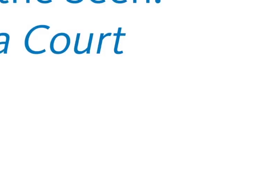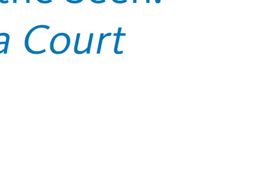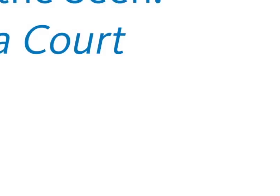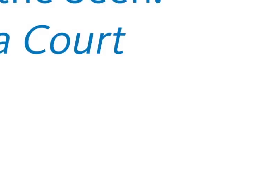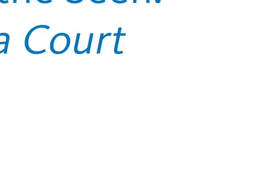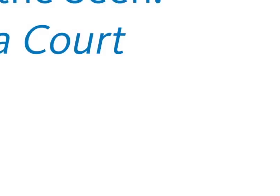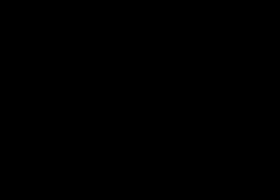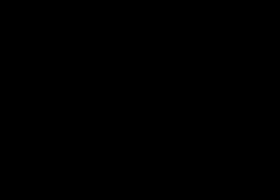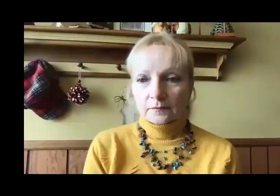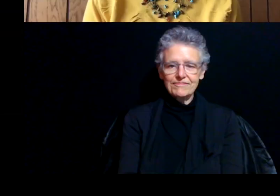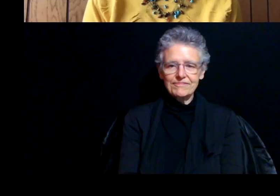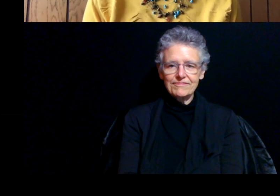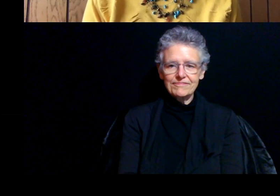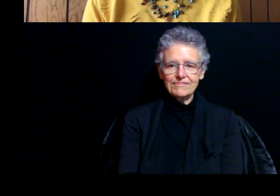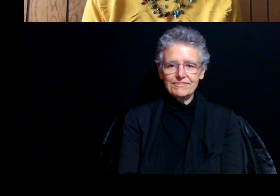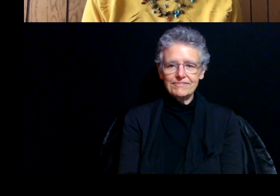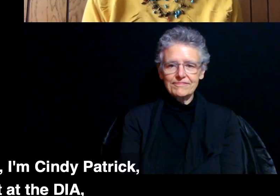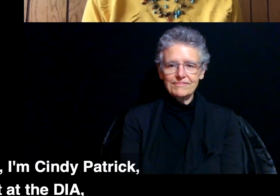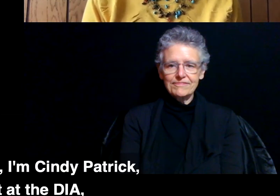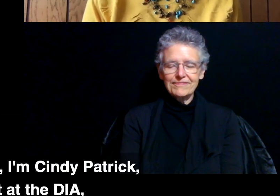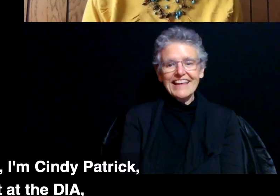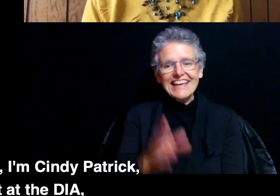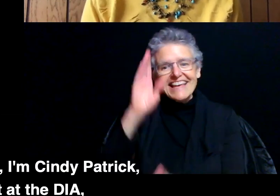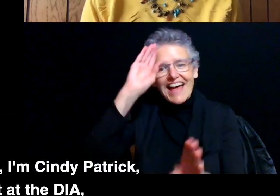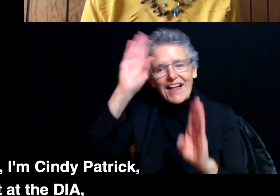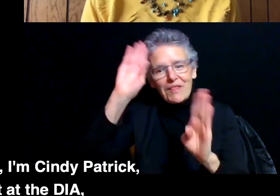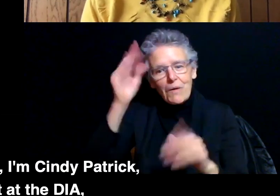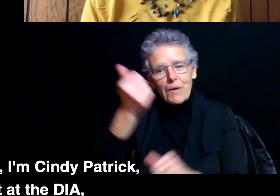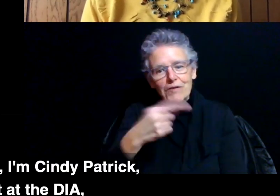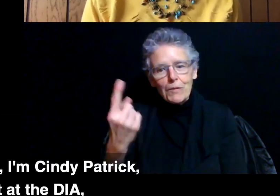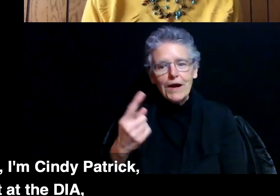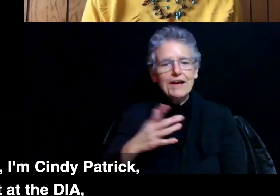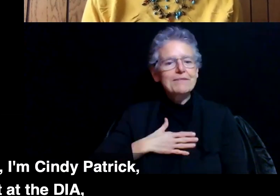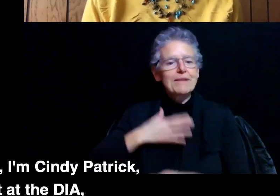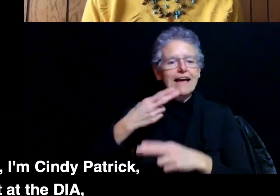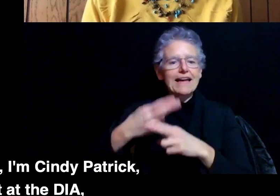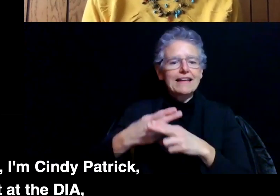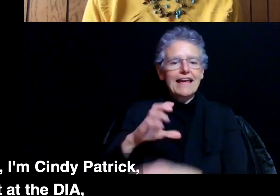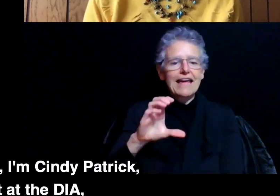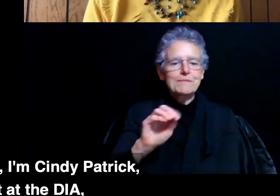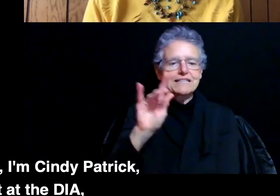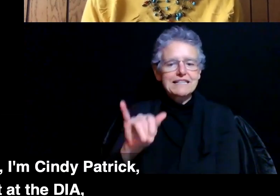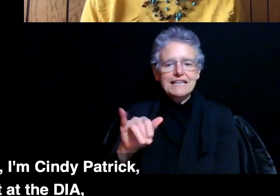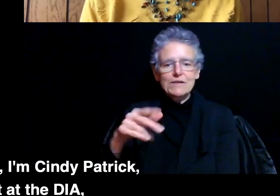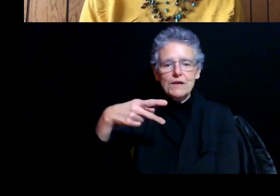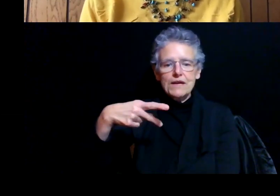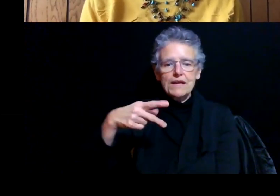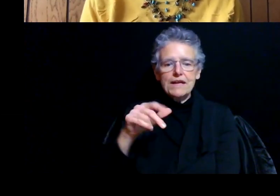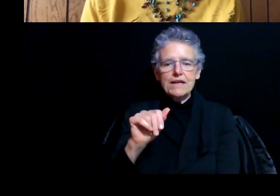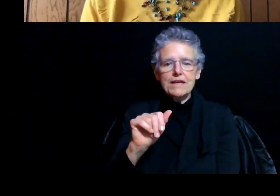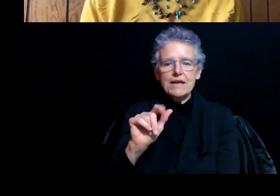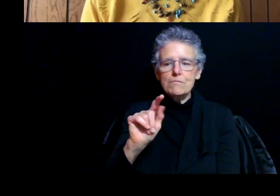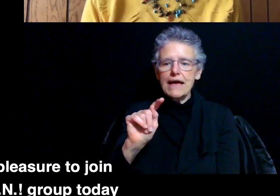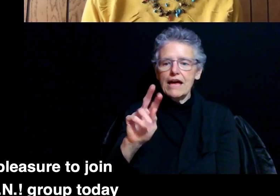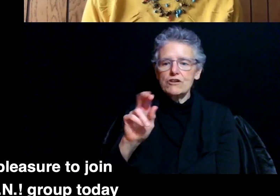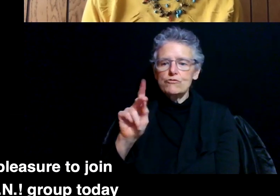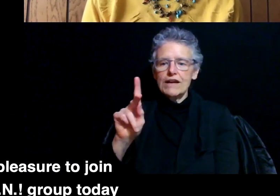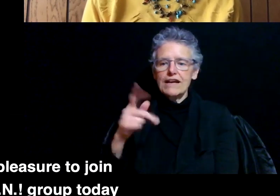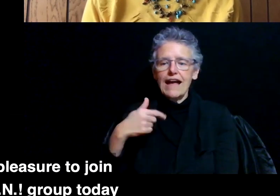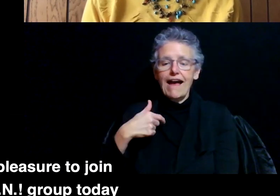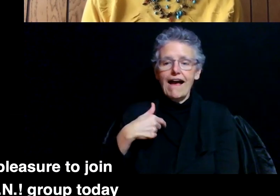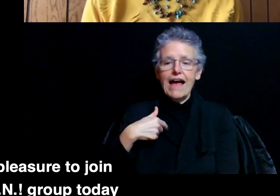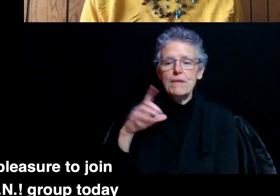Sign Language interpreter are on screen. Hello, everyone. I'm Cindy Patrick, a docent at the DIA, and it's